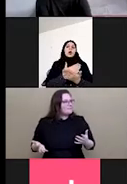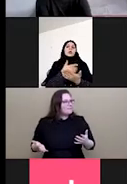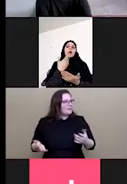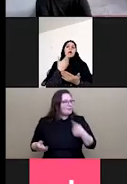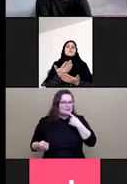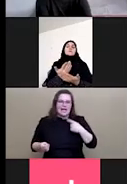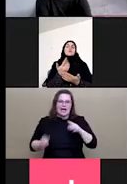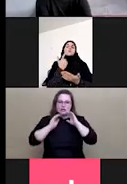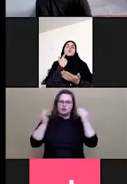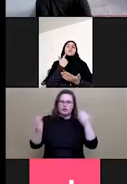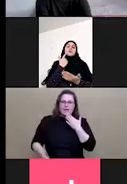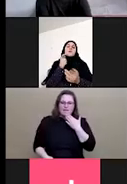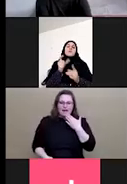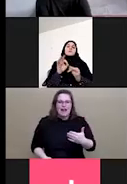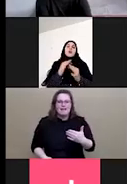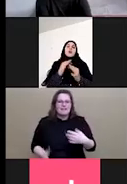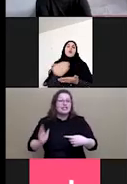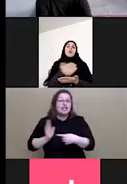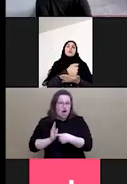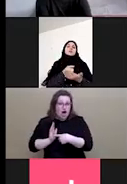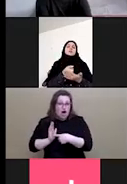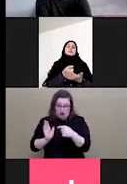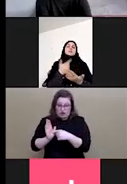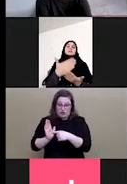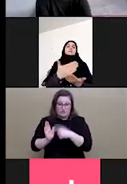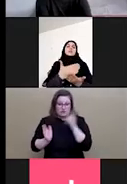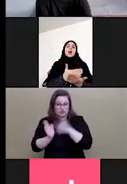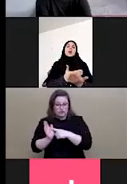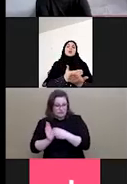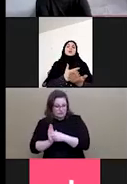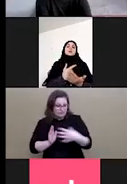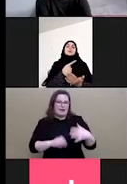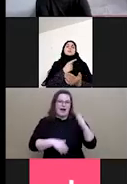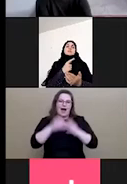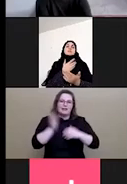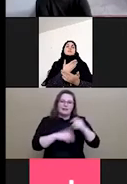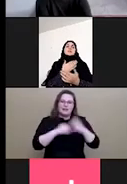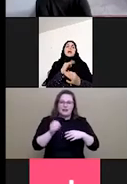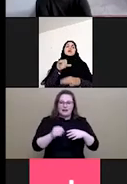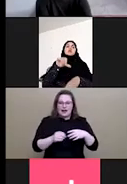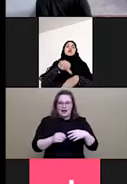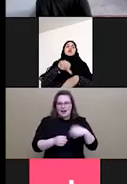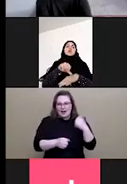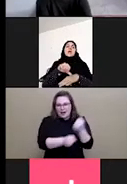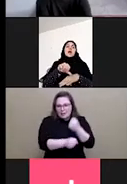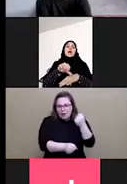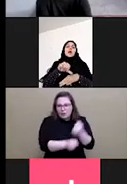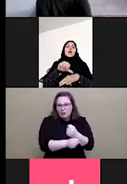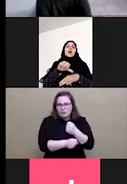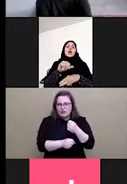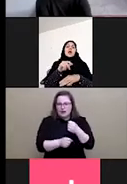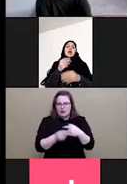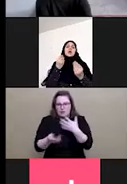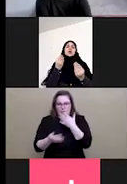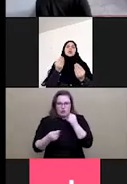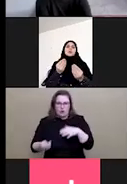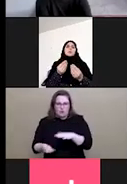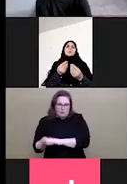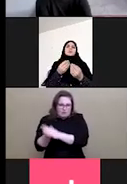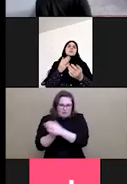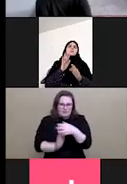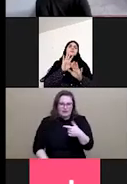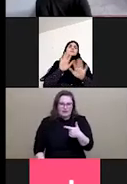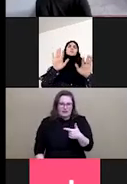welfare laws to deal with reparations within the context of transitional justice, which then